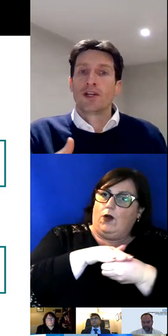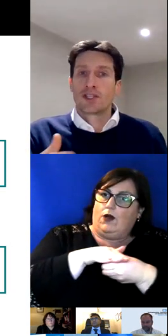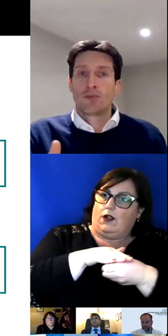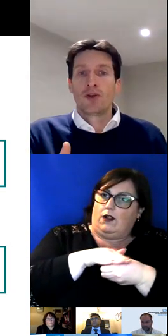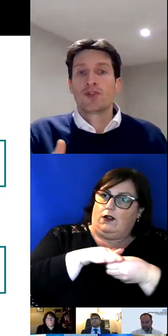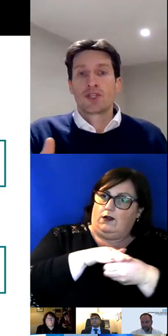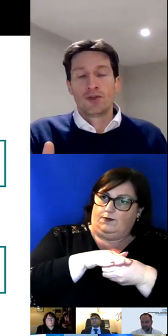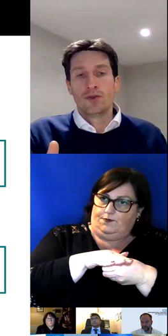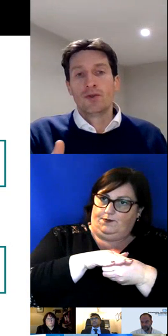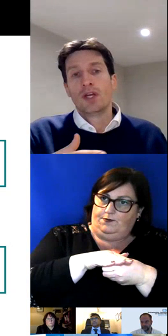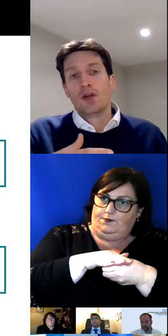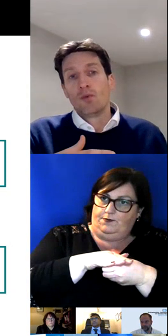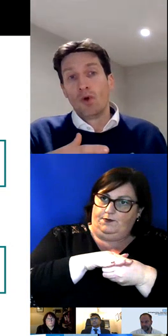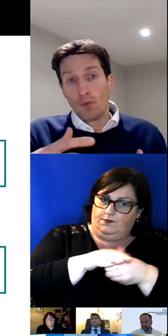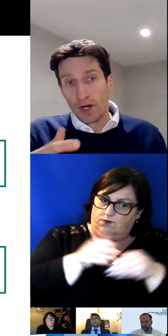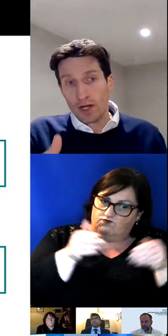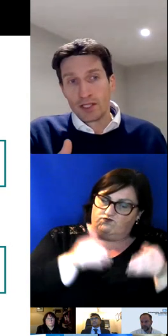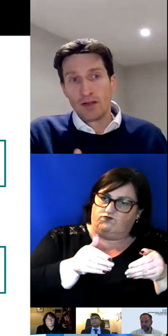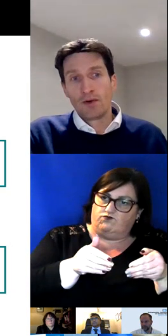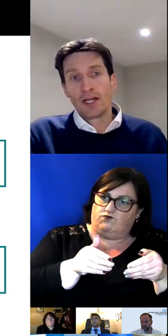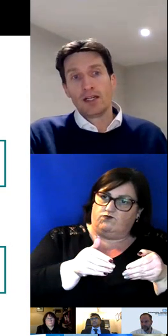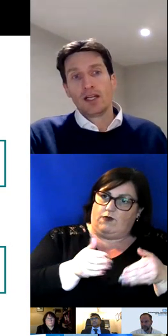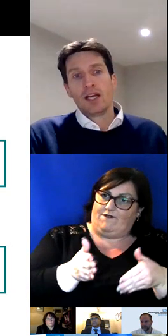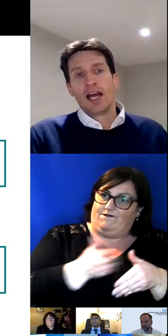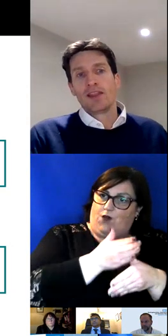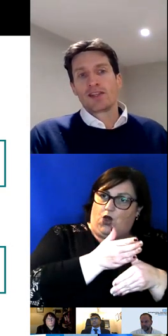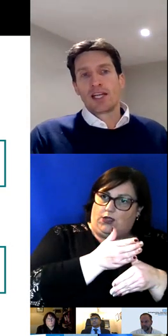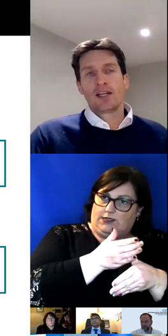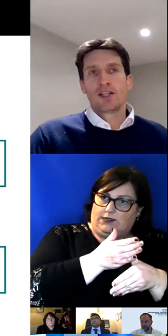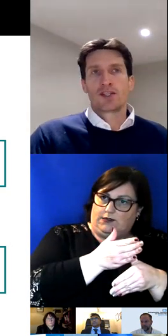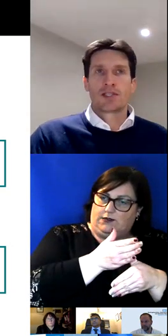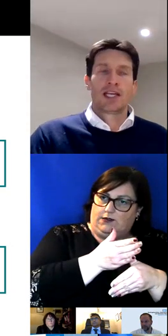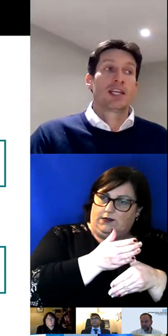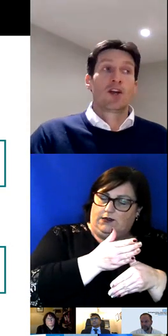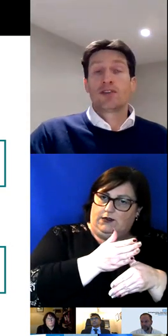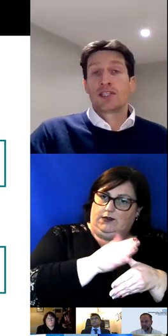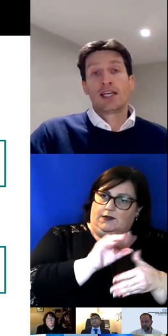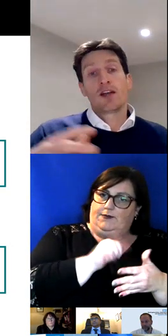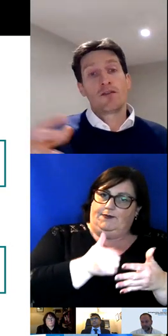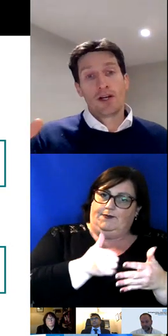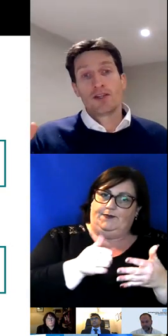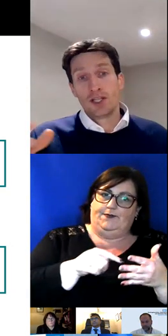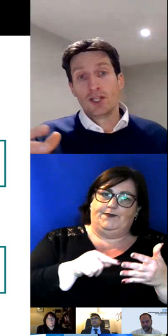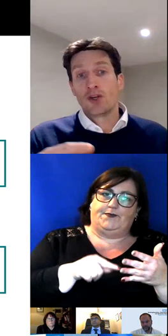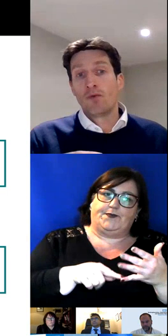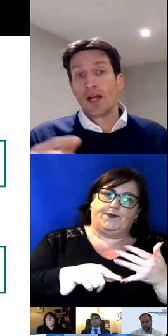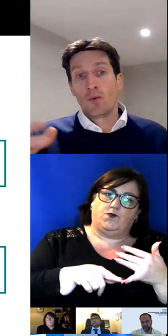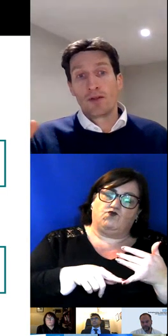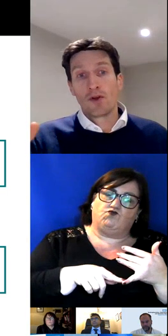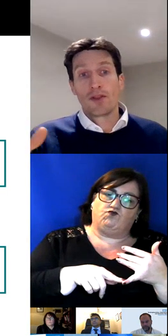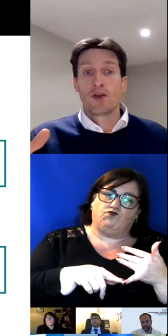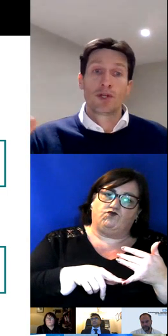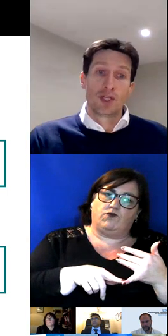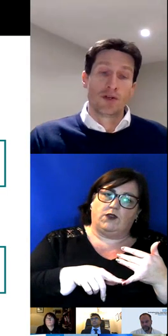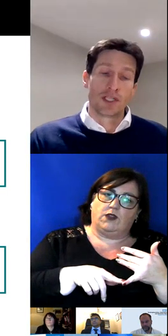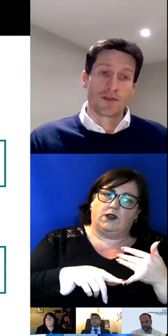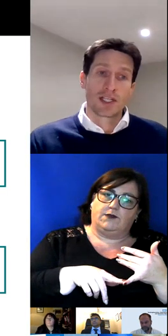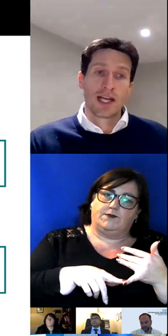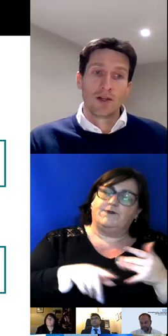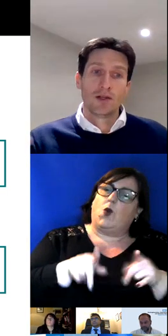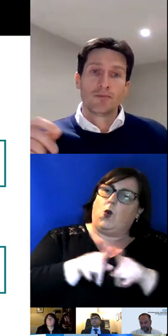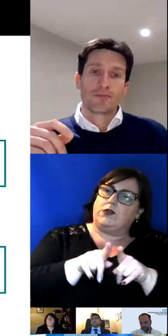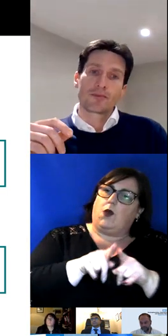local first approach to what we are delivering. And the second is taking advantage of where we've got the